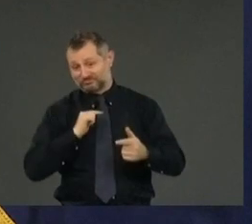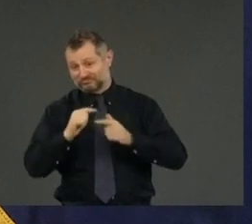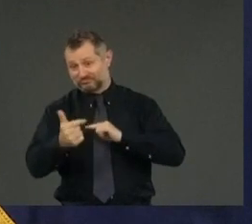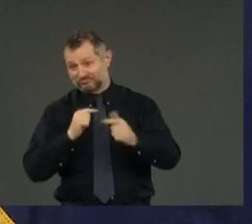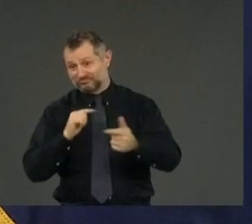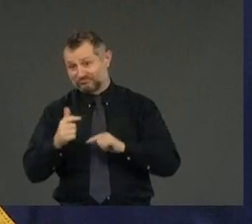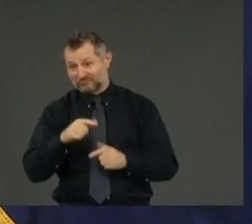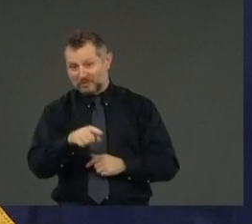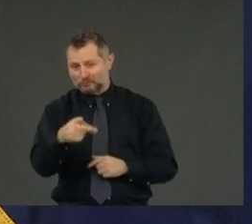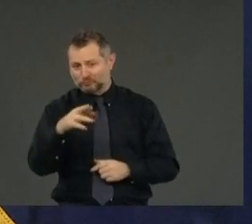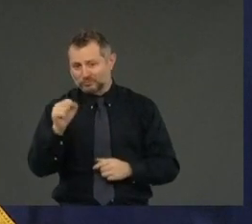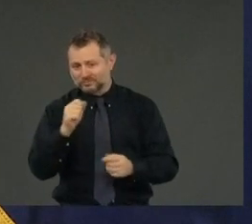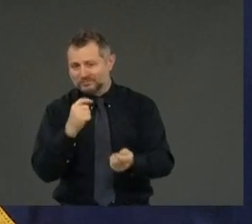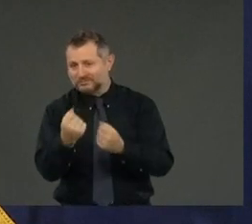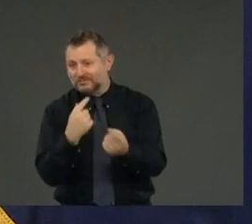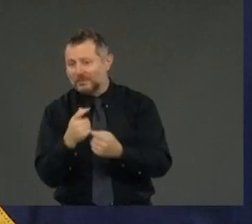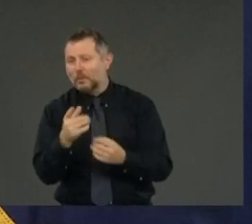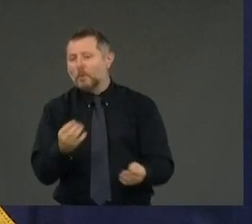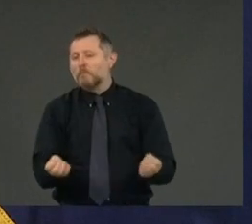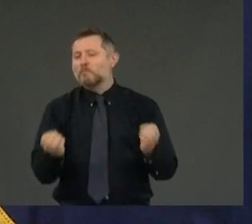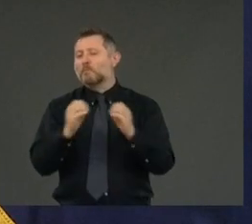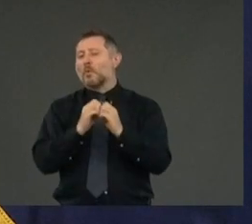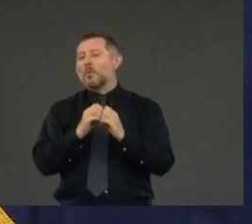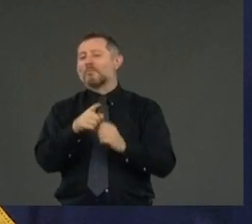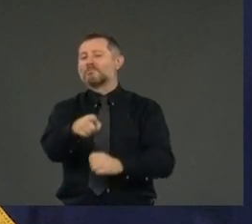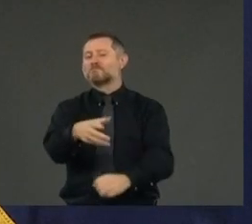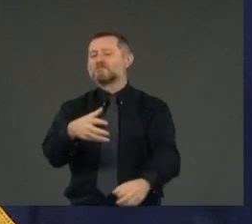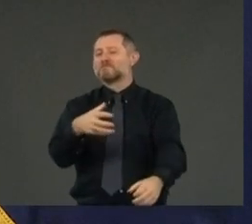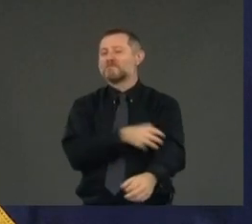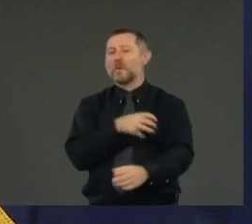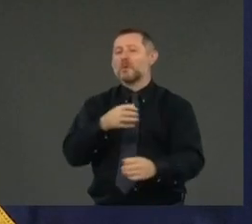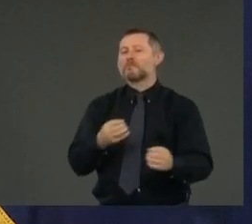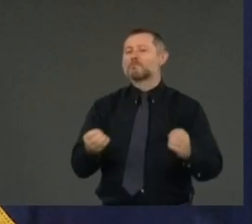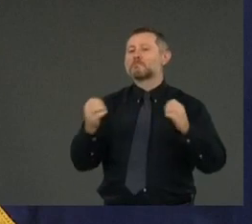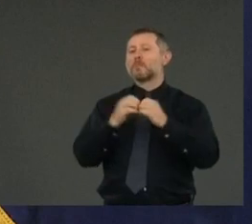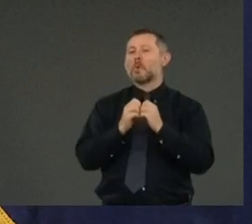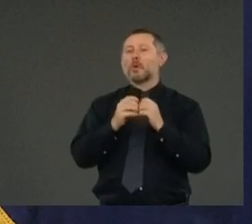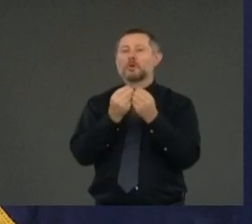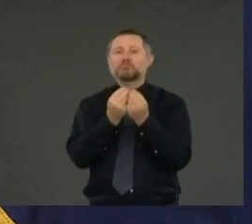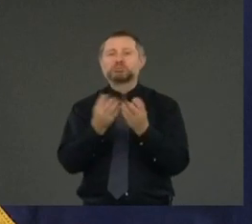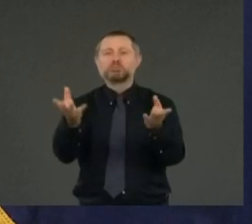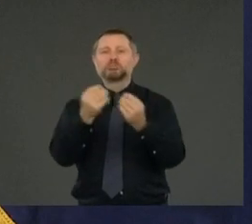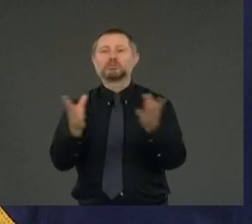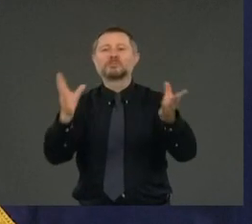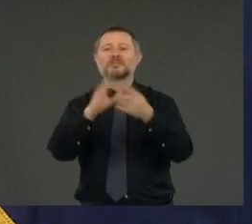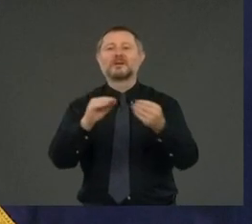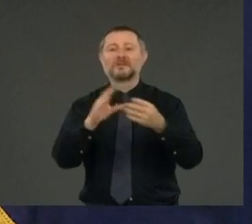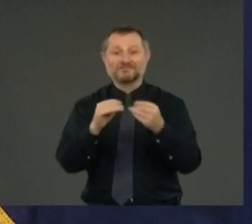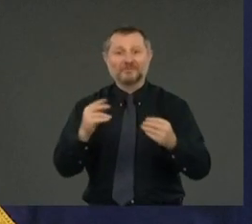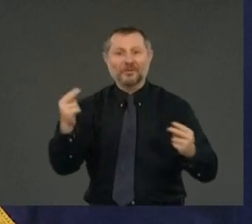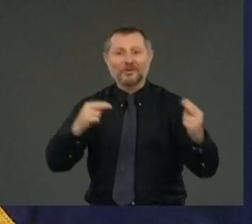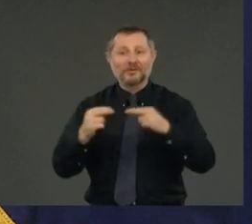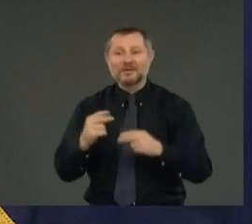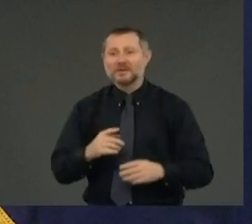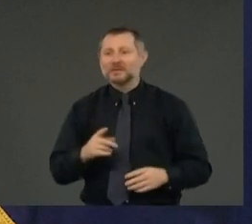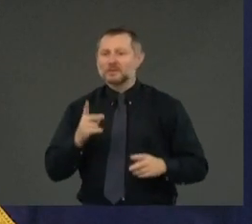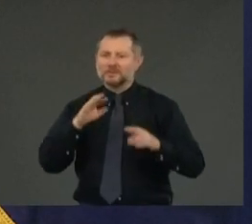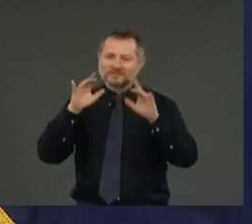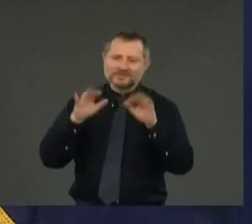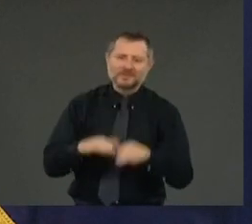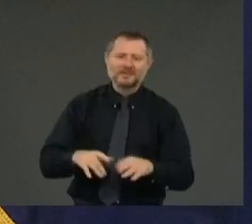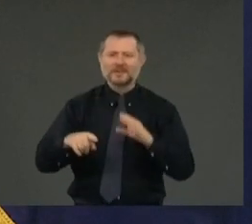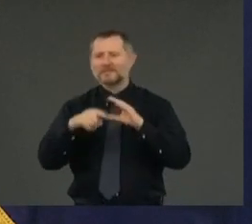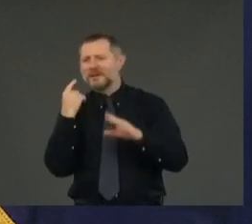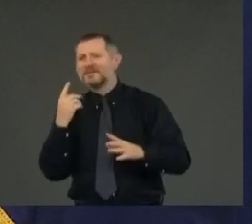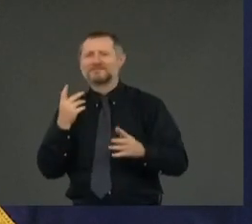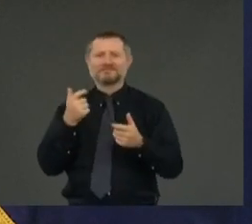was in some ways more communicative for people. They all commented on the emails and texts. They'd say, boy,